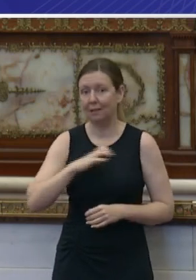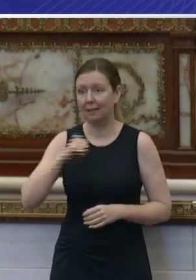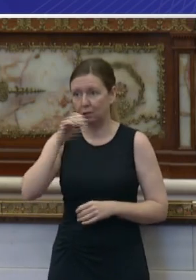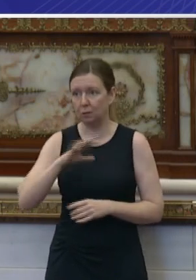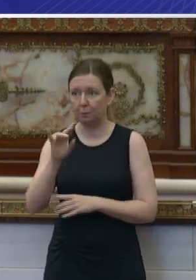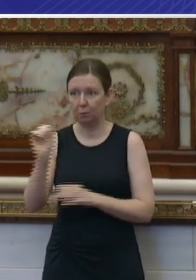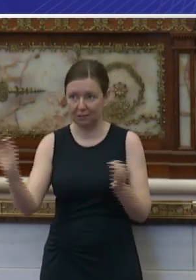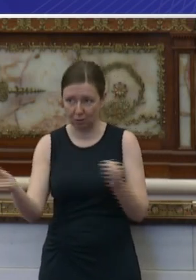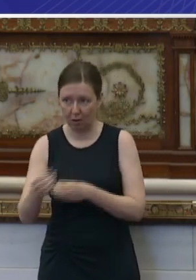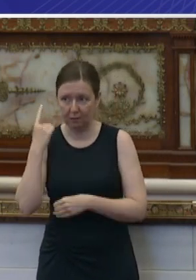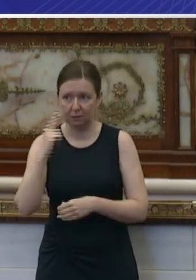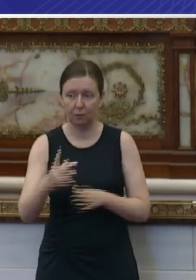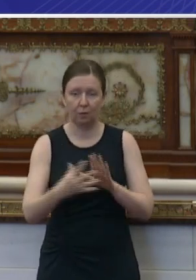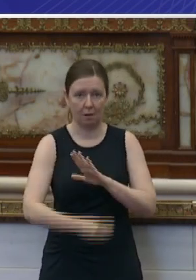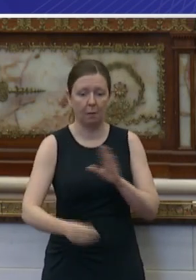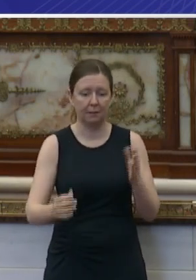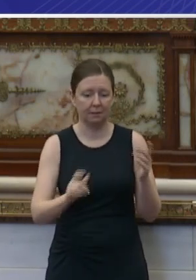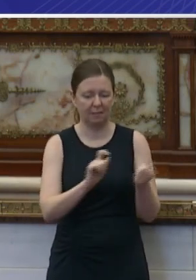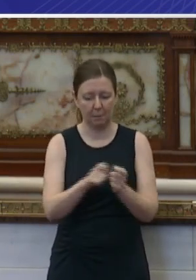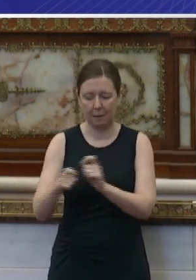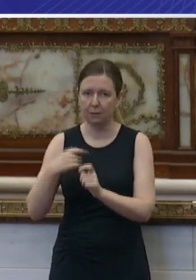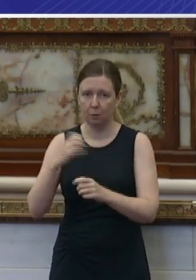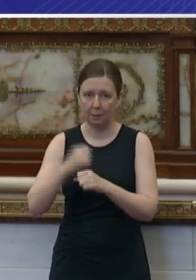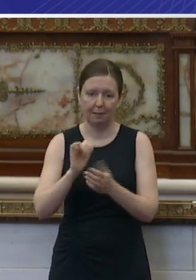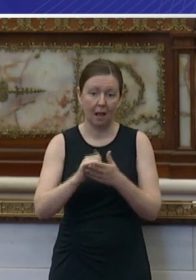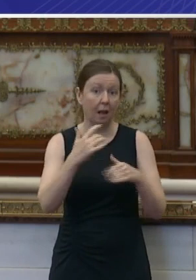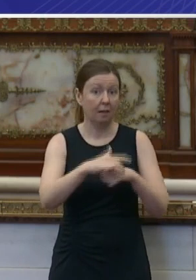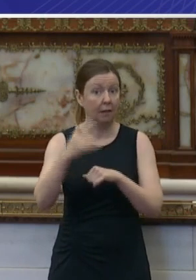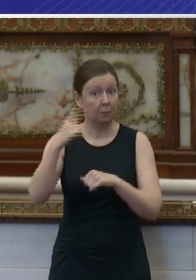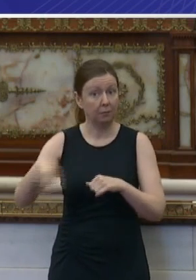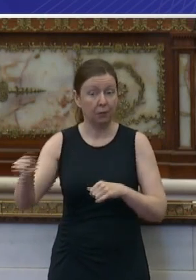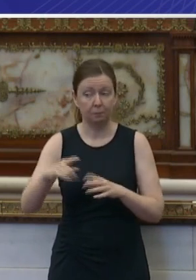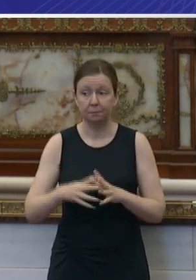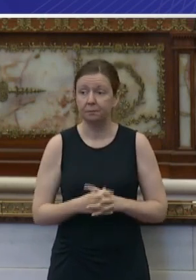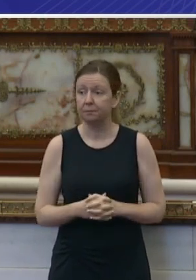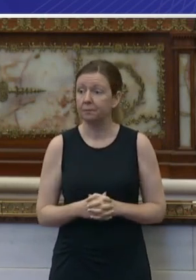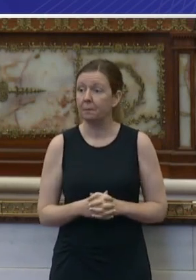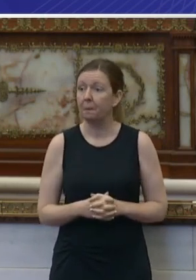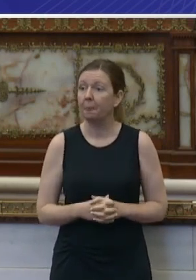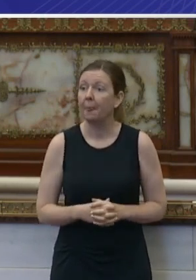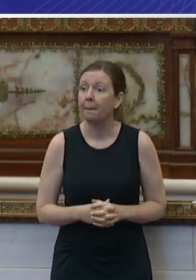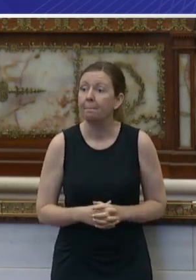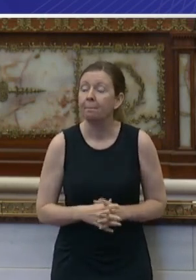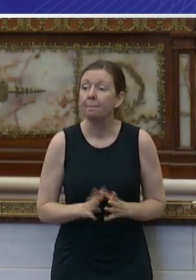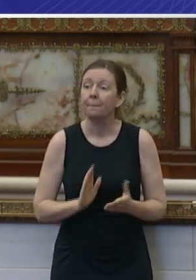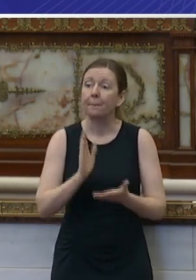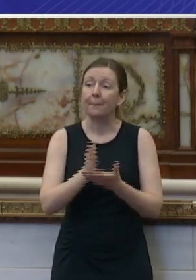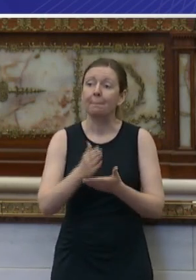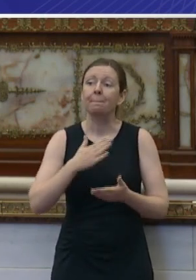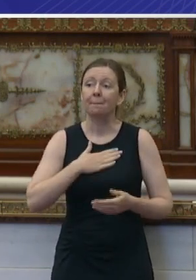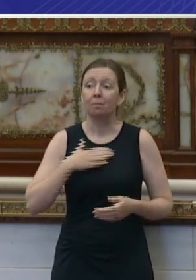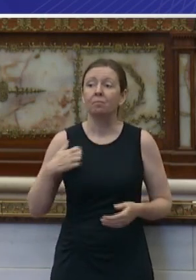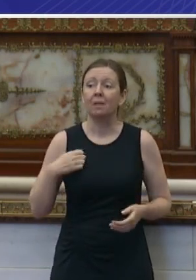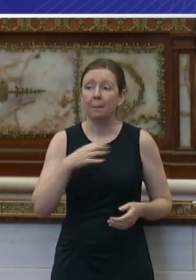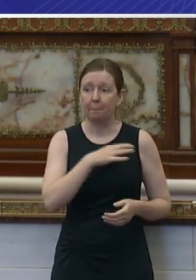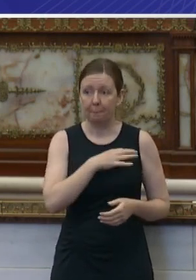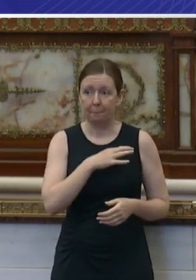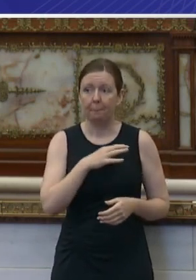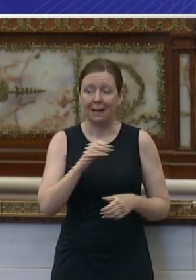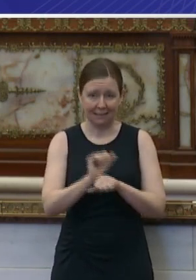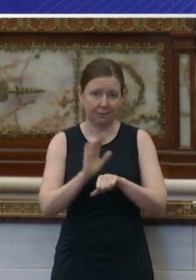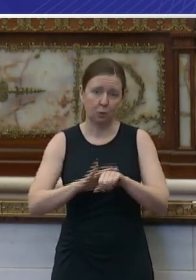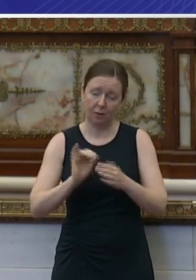Brooks's office for copies of the amendments, and we'll certainly make those available. Madam Chair, my staff